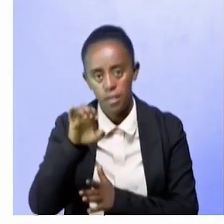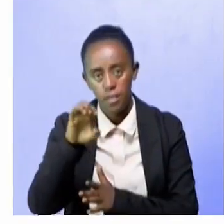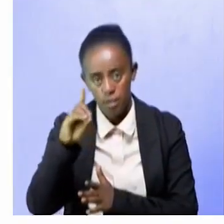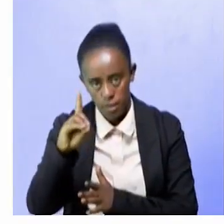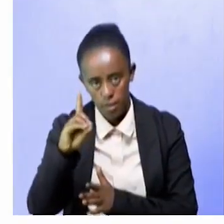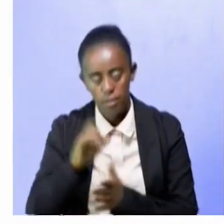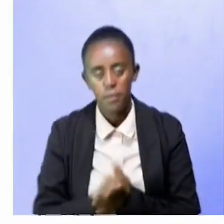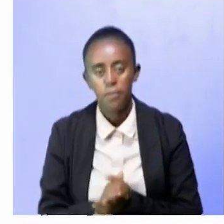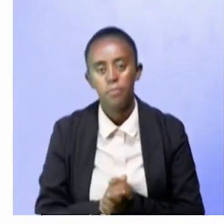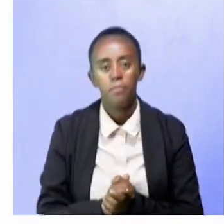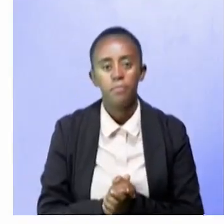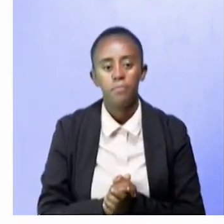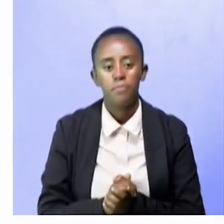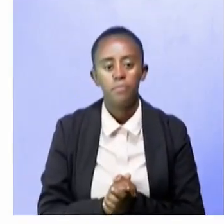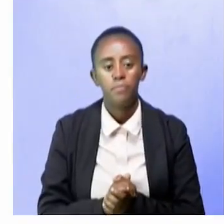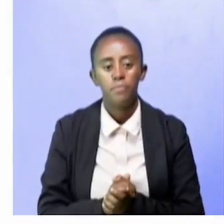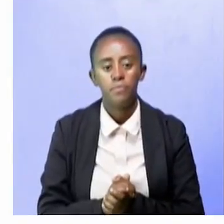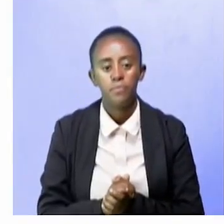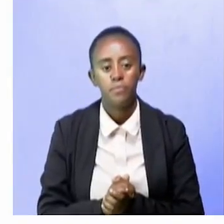Displayed.